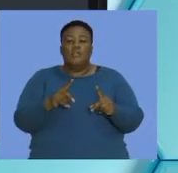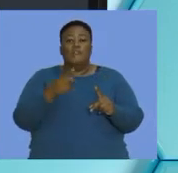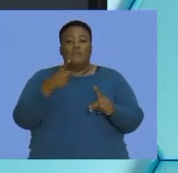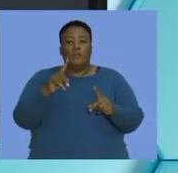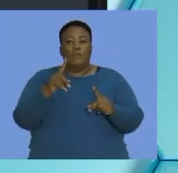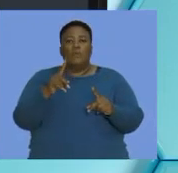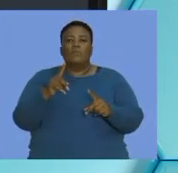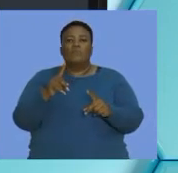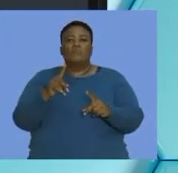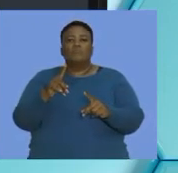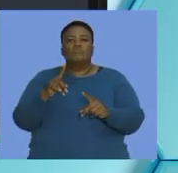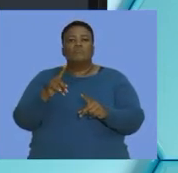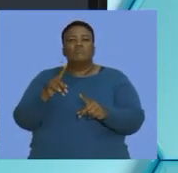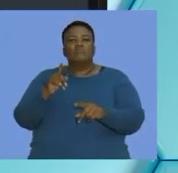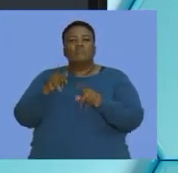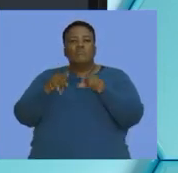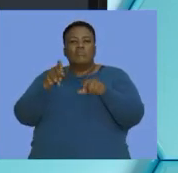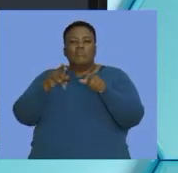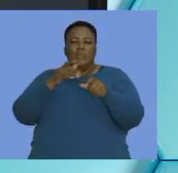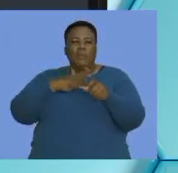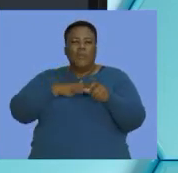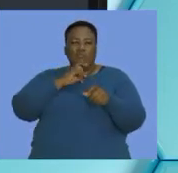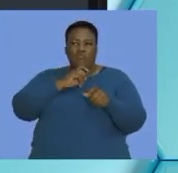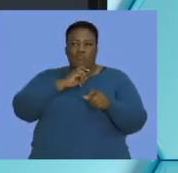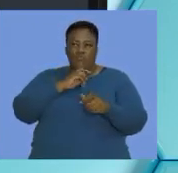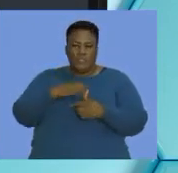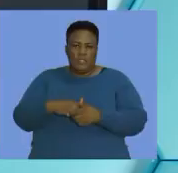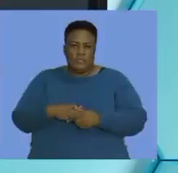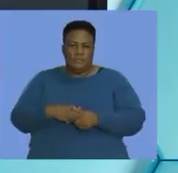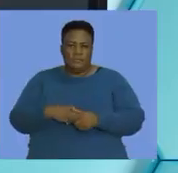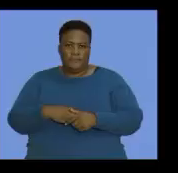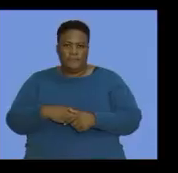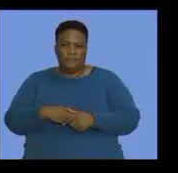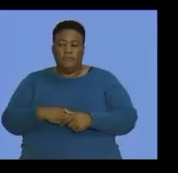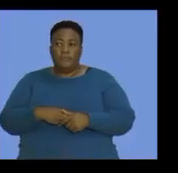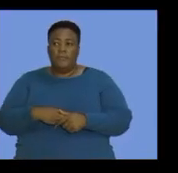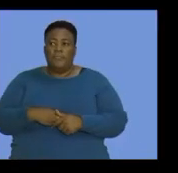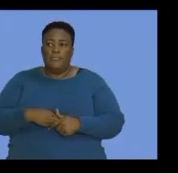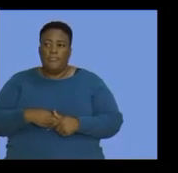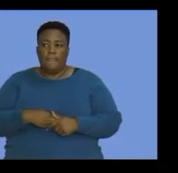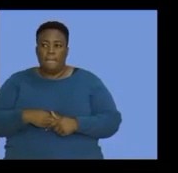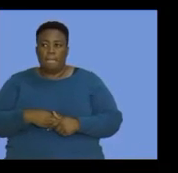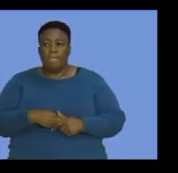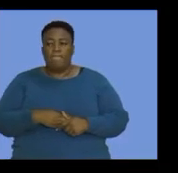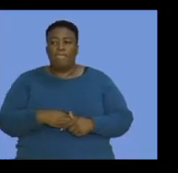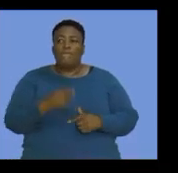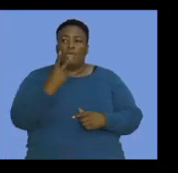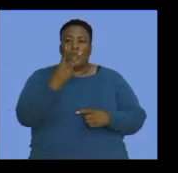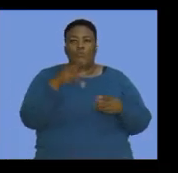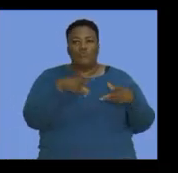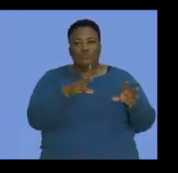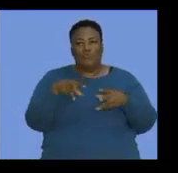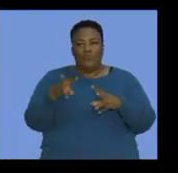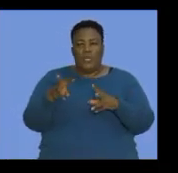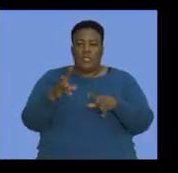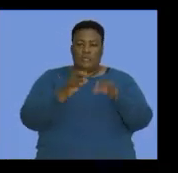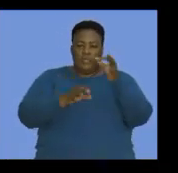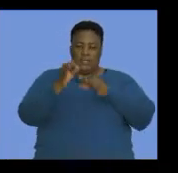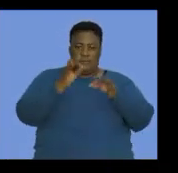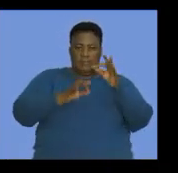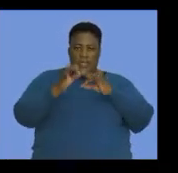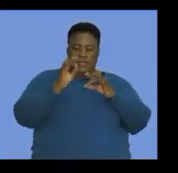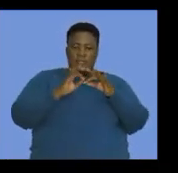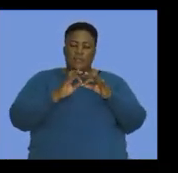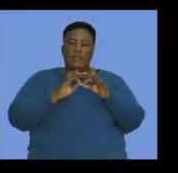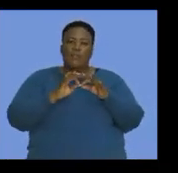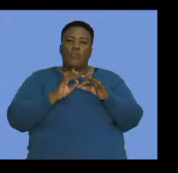to create exploitation. So let's look at the questions based on this. So the first question is, describe 2